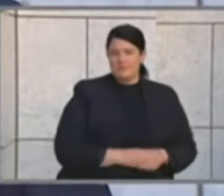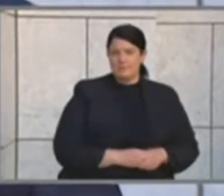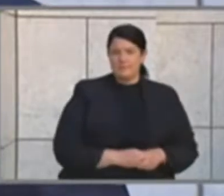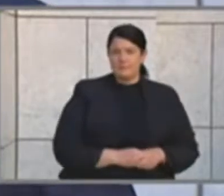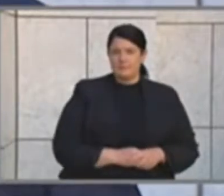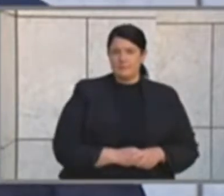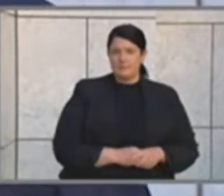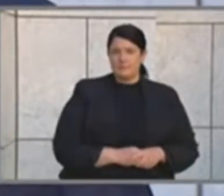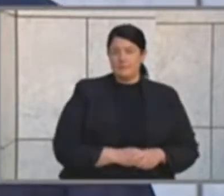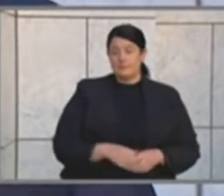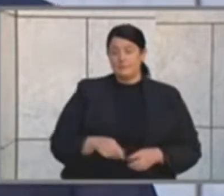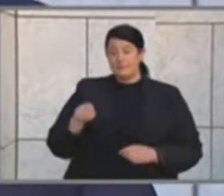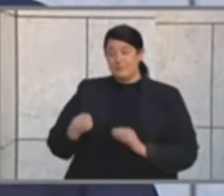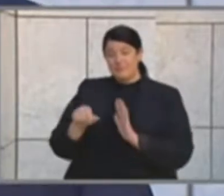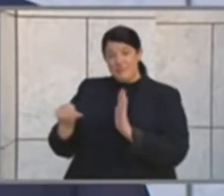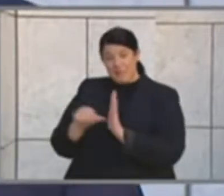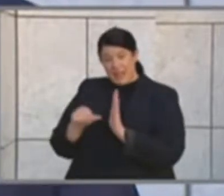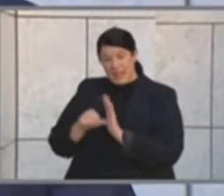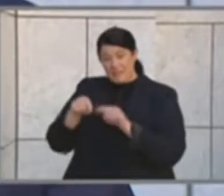When it comes to our economy,